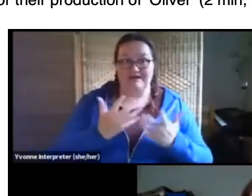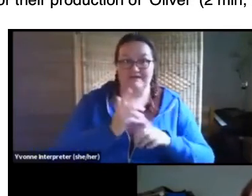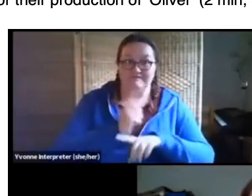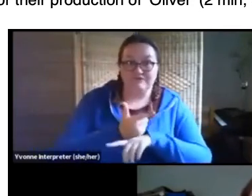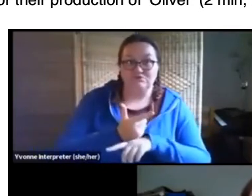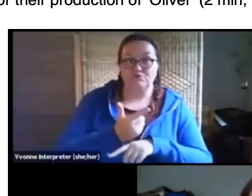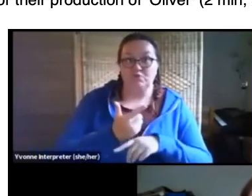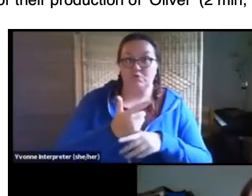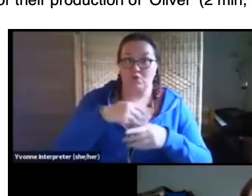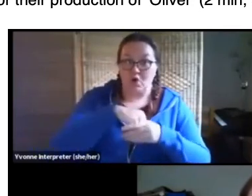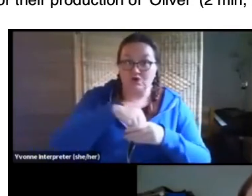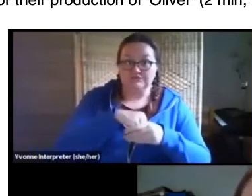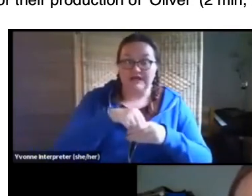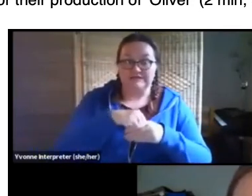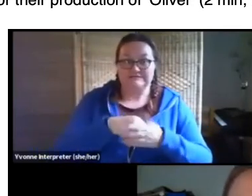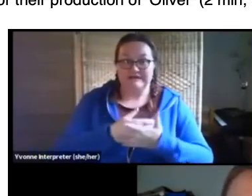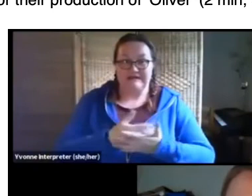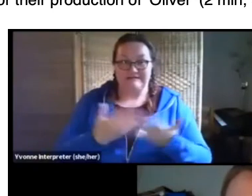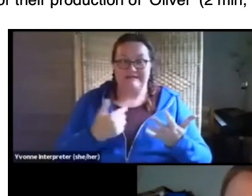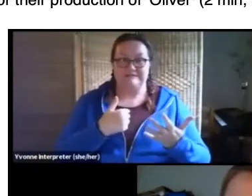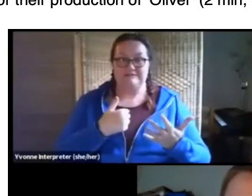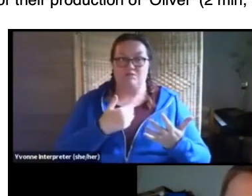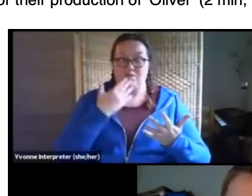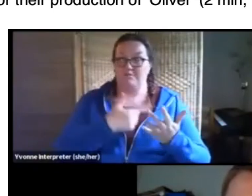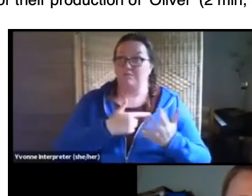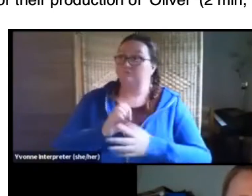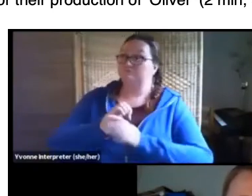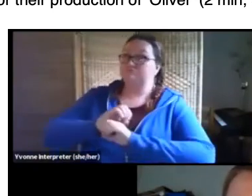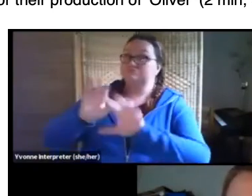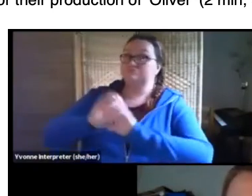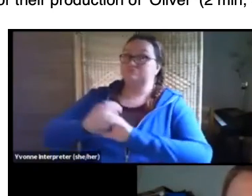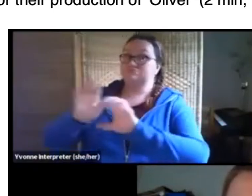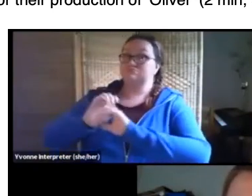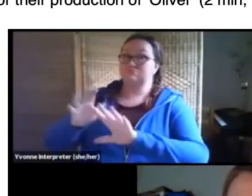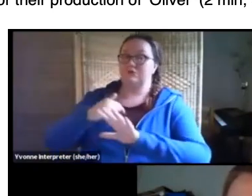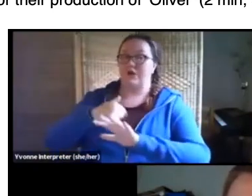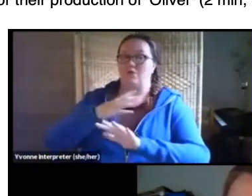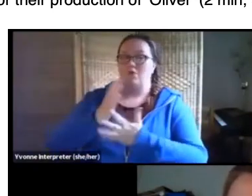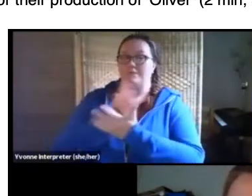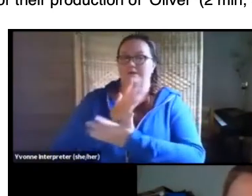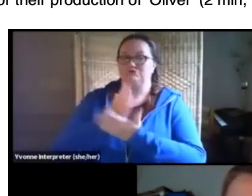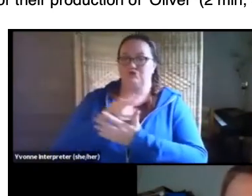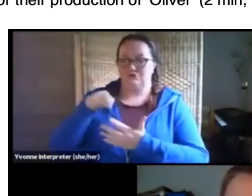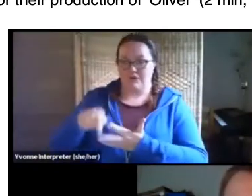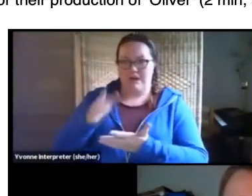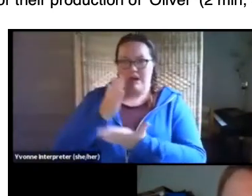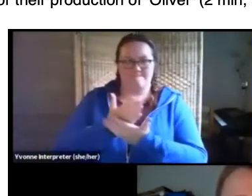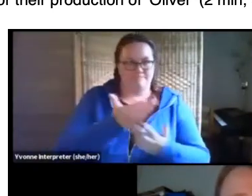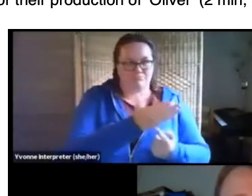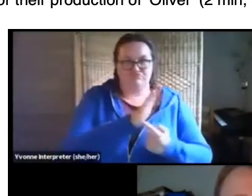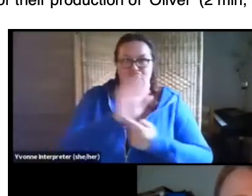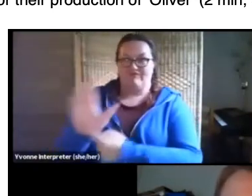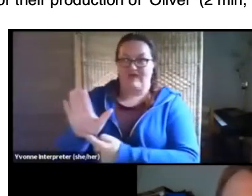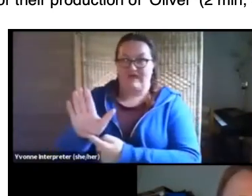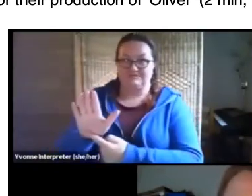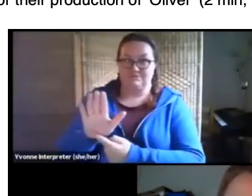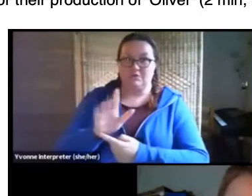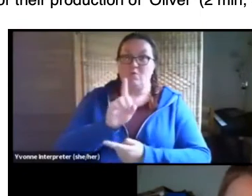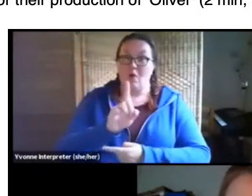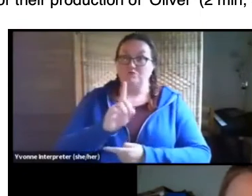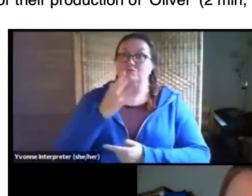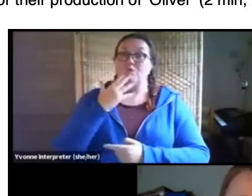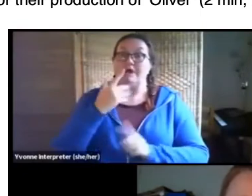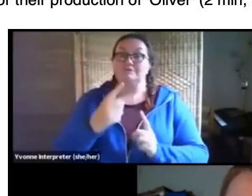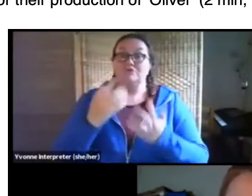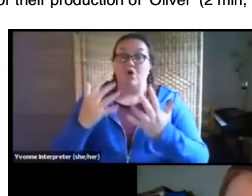anything like that, to be truly reflective of the product, of what audiences are going to see. It's important to us that we both get audiences in,